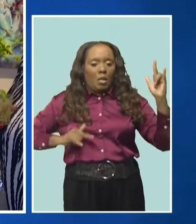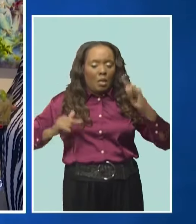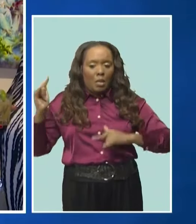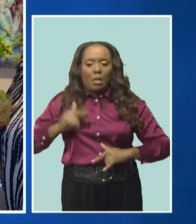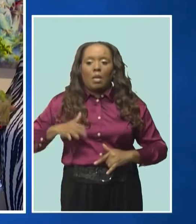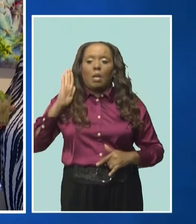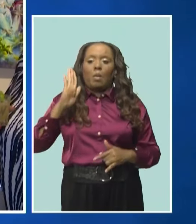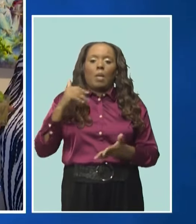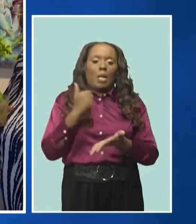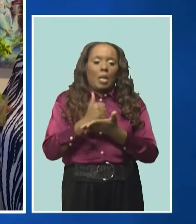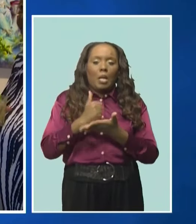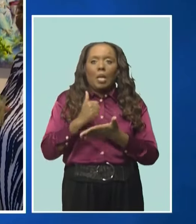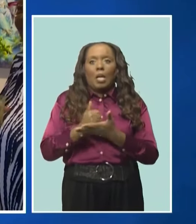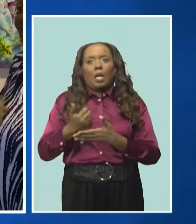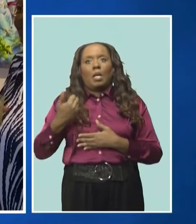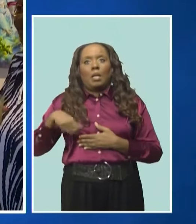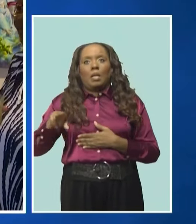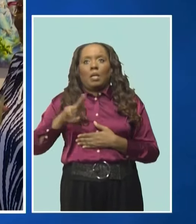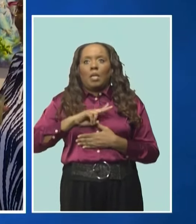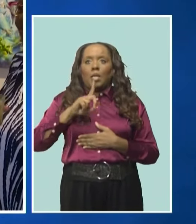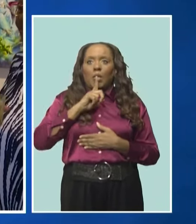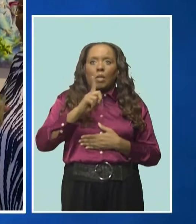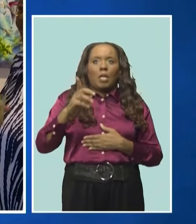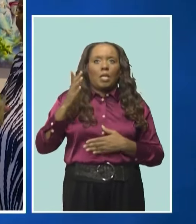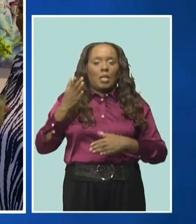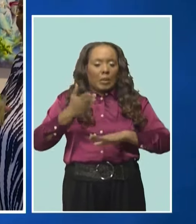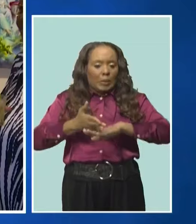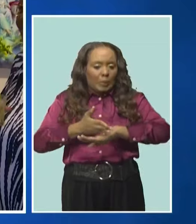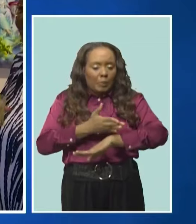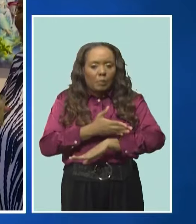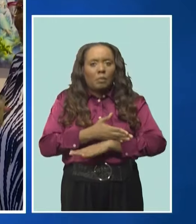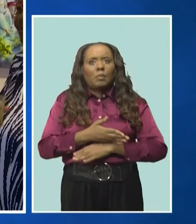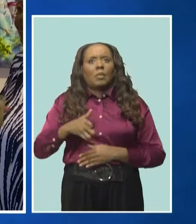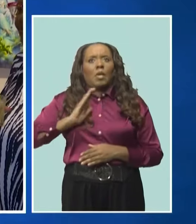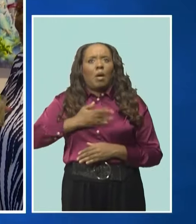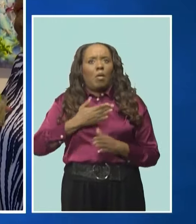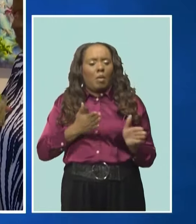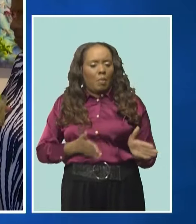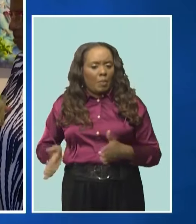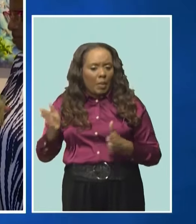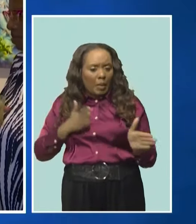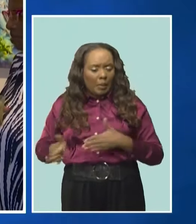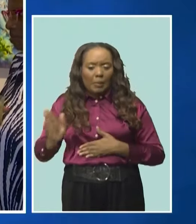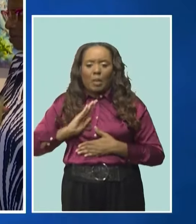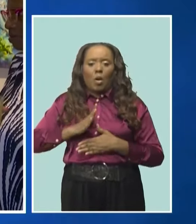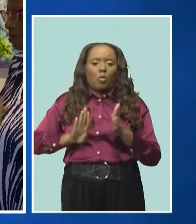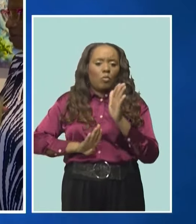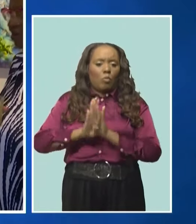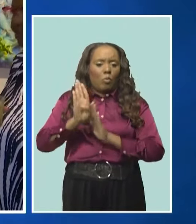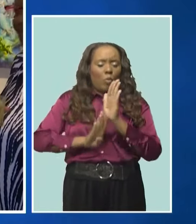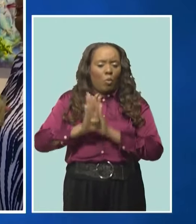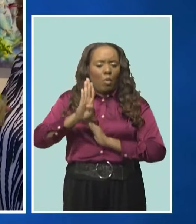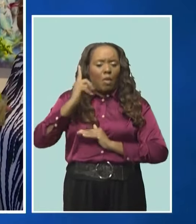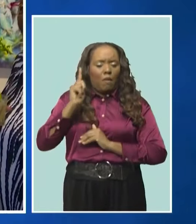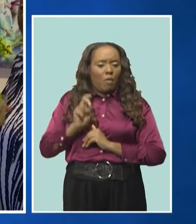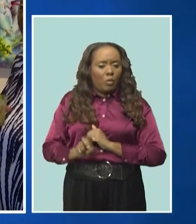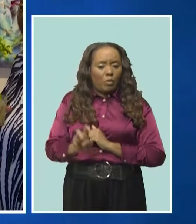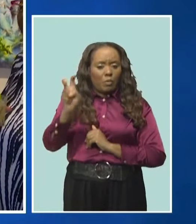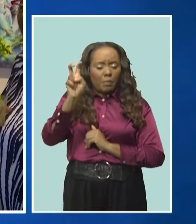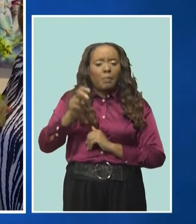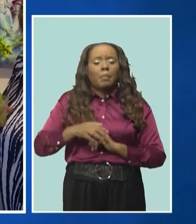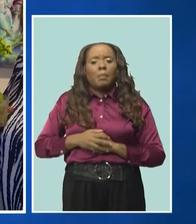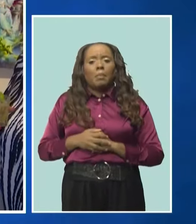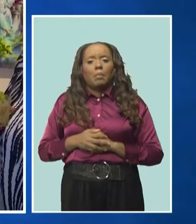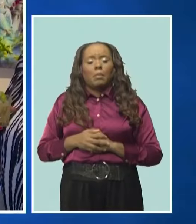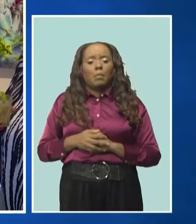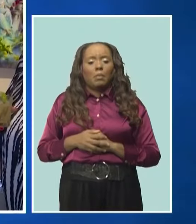to ensure that we build out. And it's all part of a growth strategy that we have in place to grow tourism. We would have seen what we